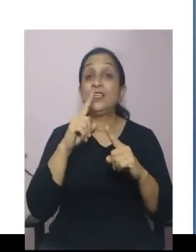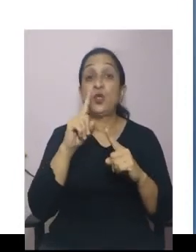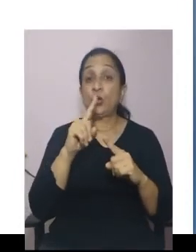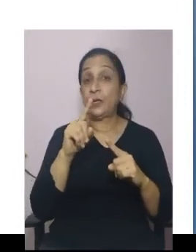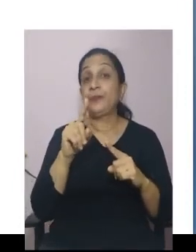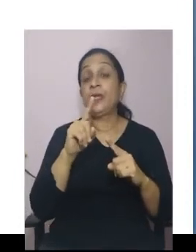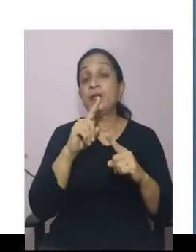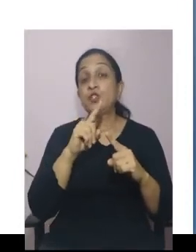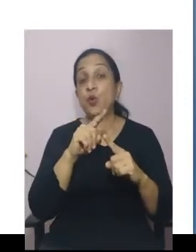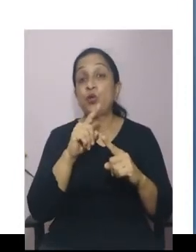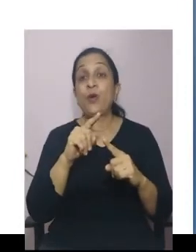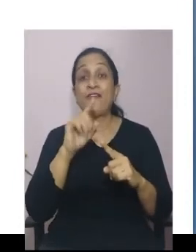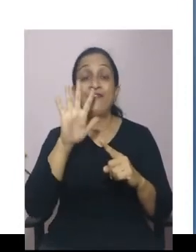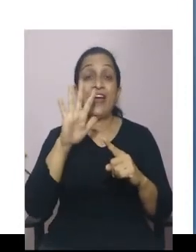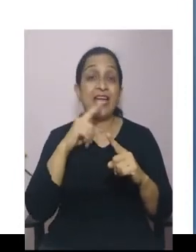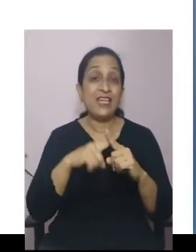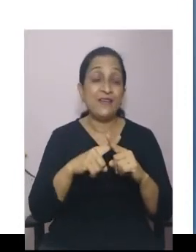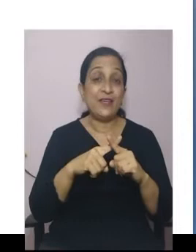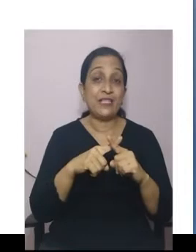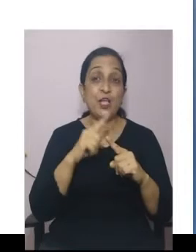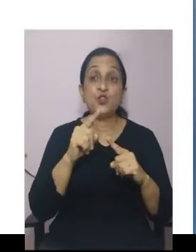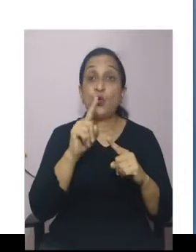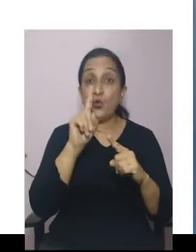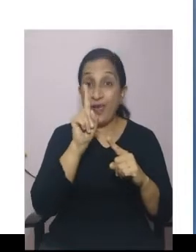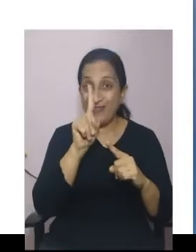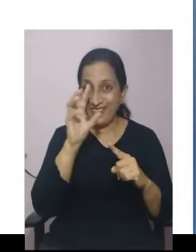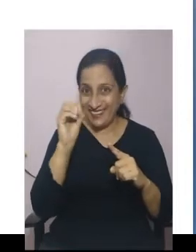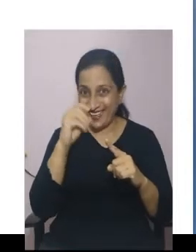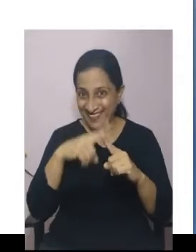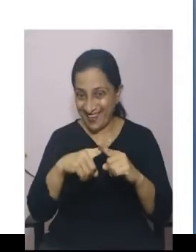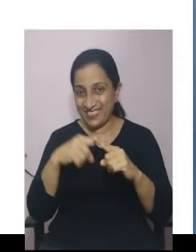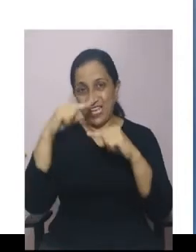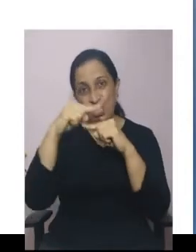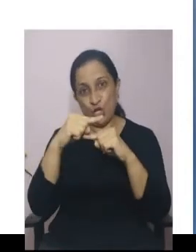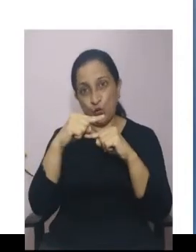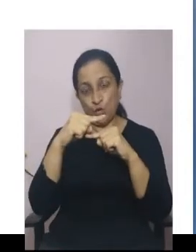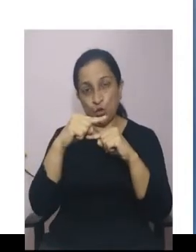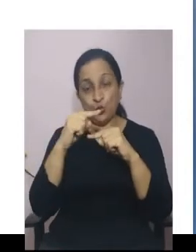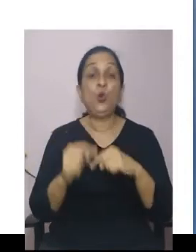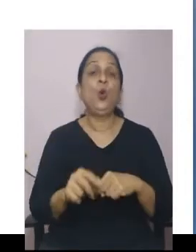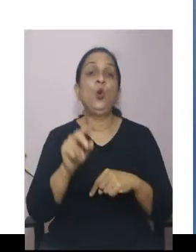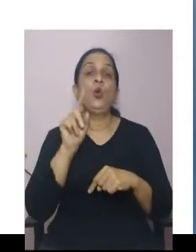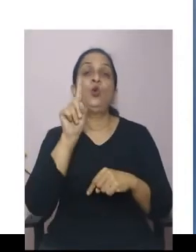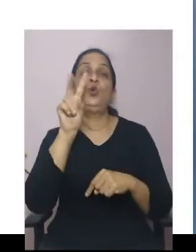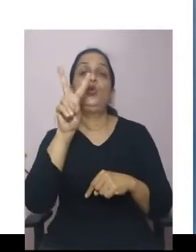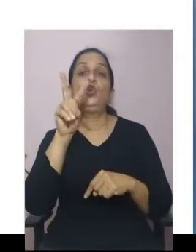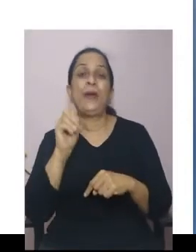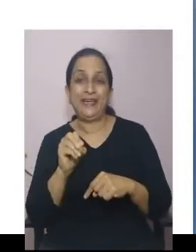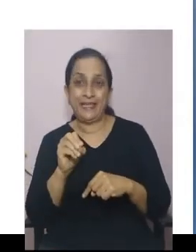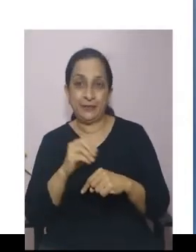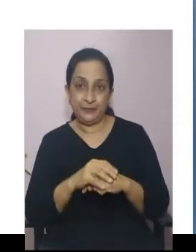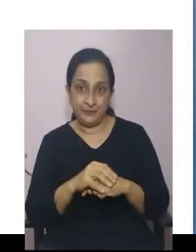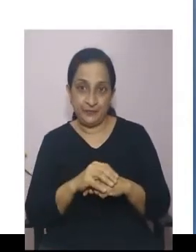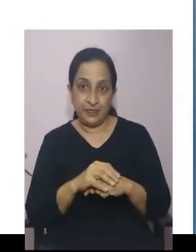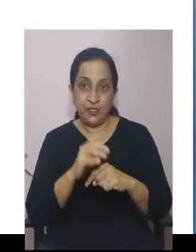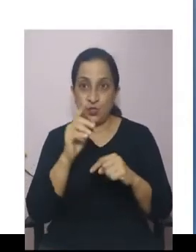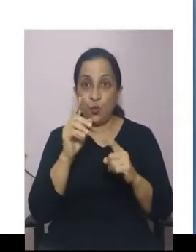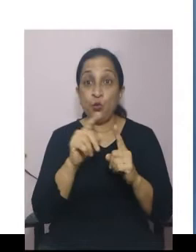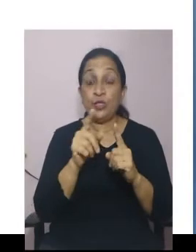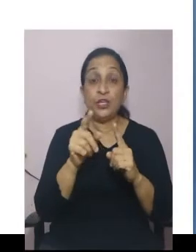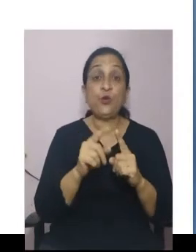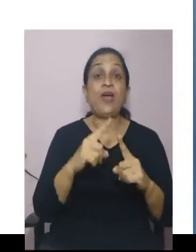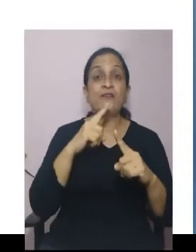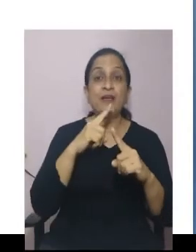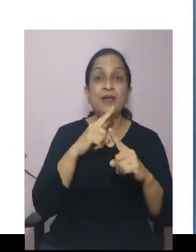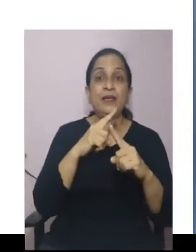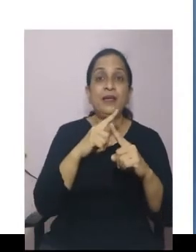10x, and then minus 20, 10x, and then minus 20